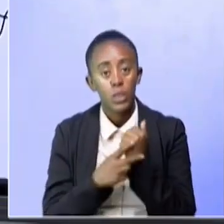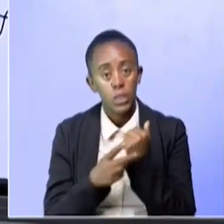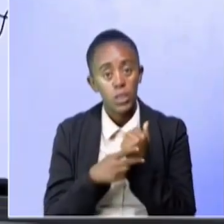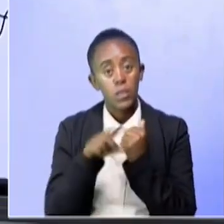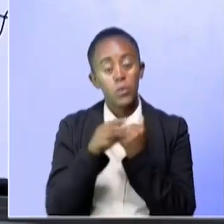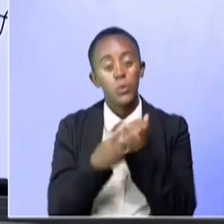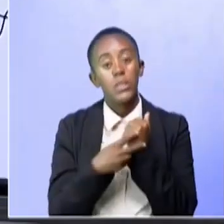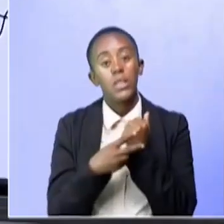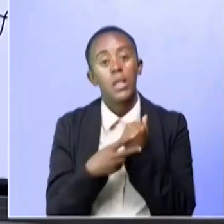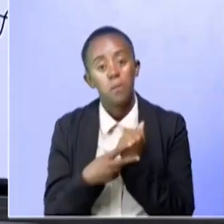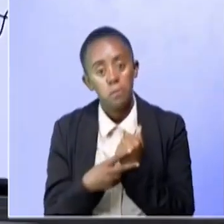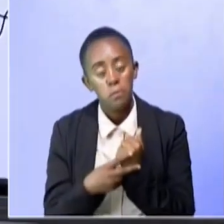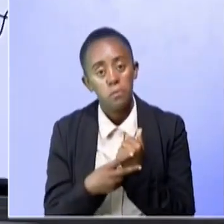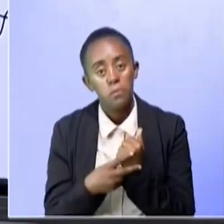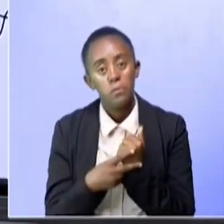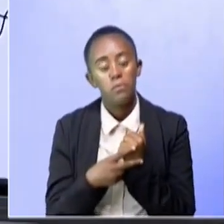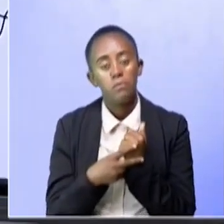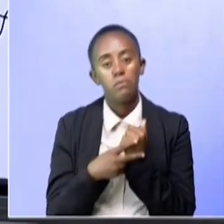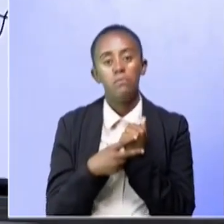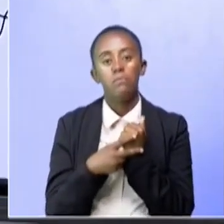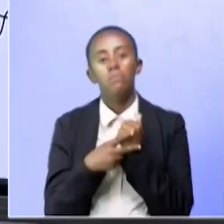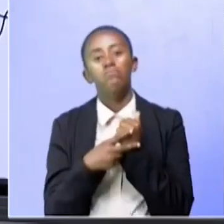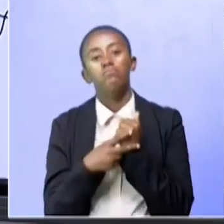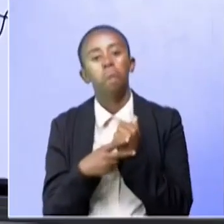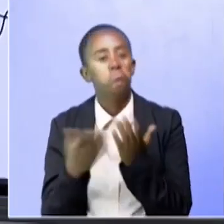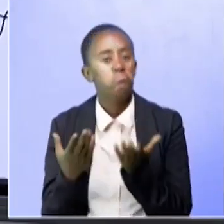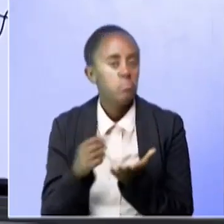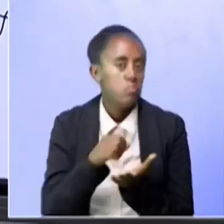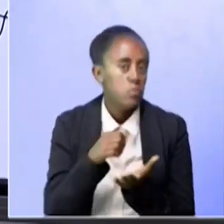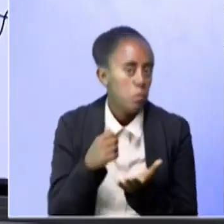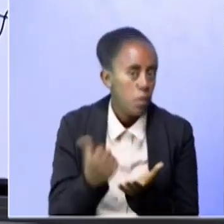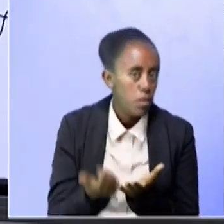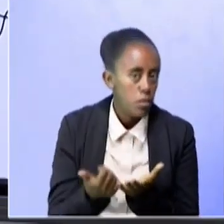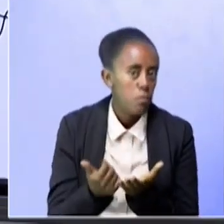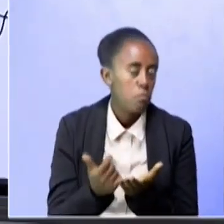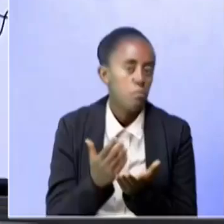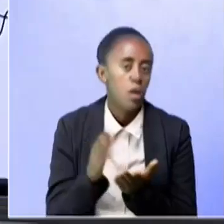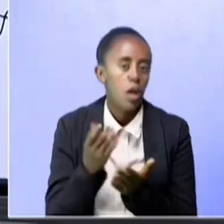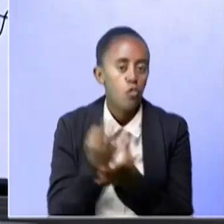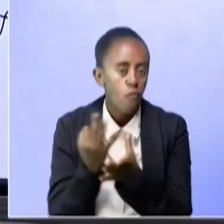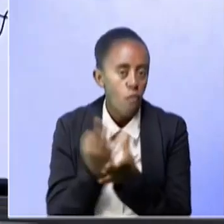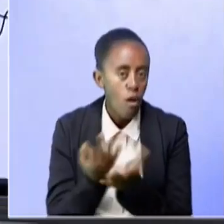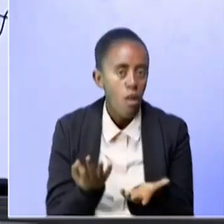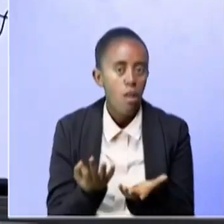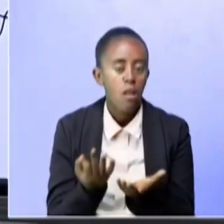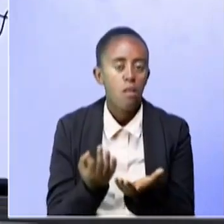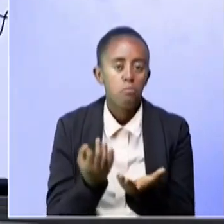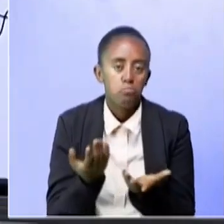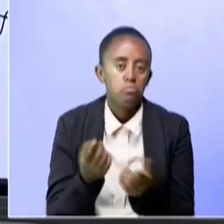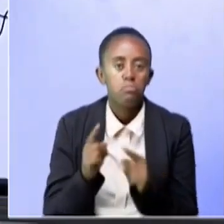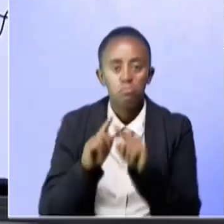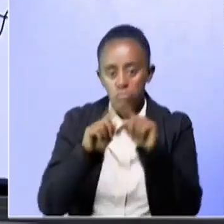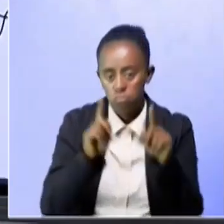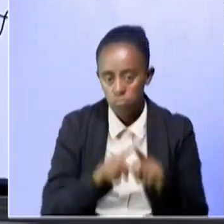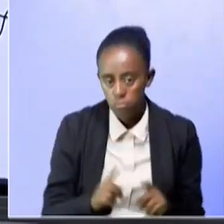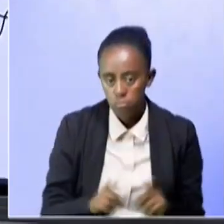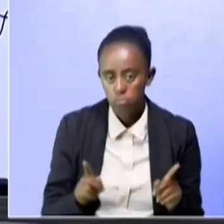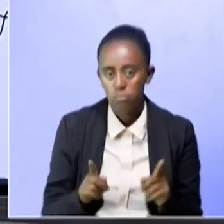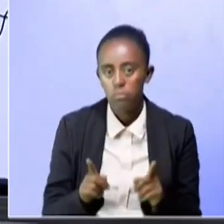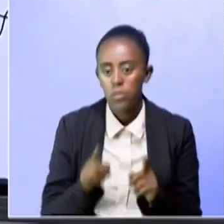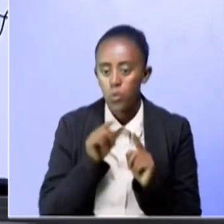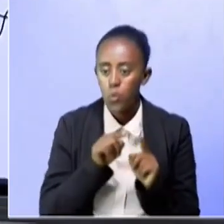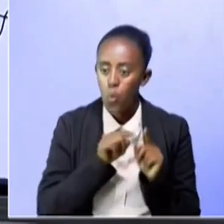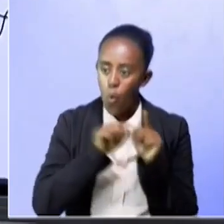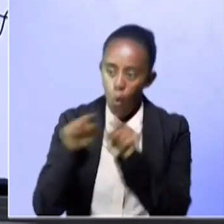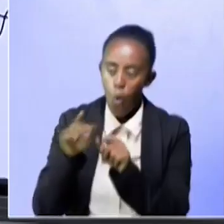document, in the Word, or some other kind of file, etc. It's okay, you should go and keep